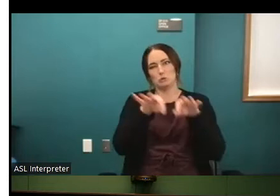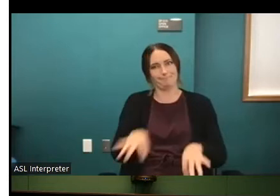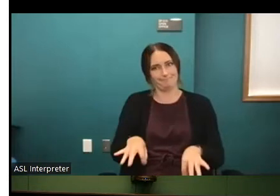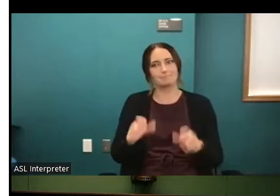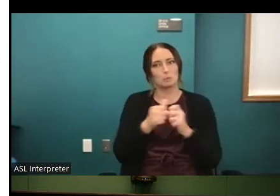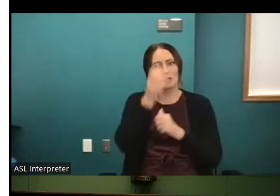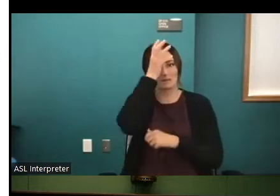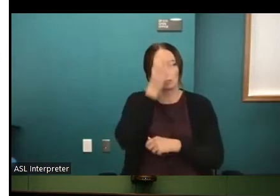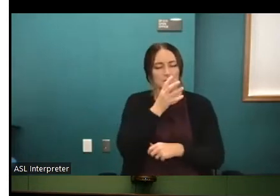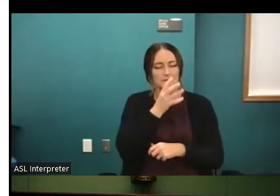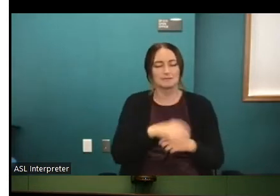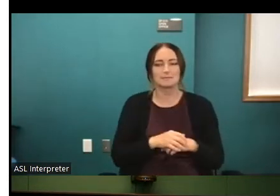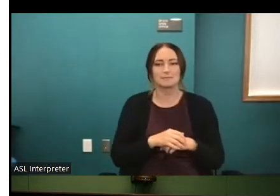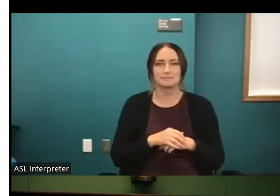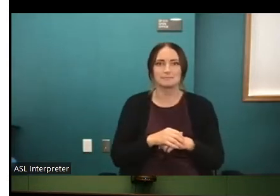them.